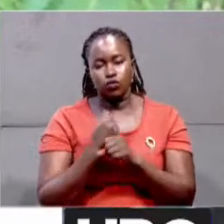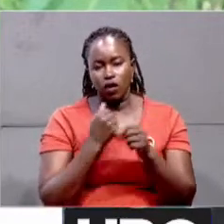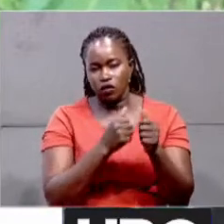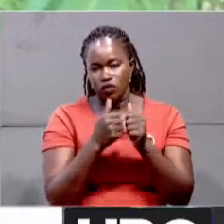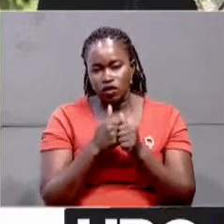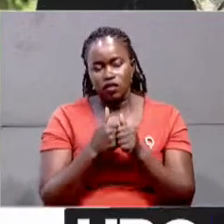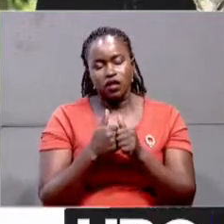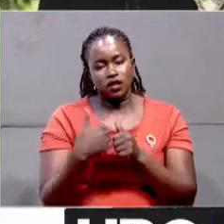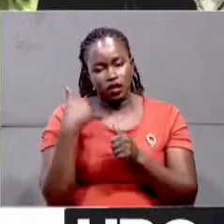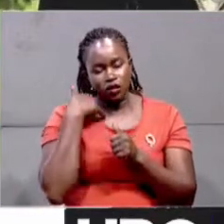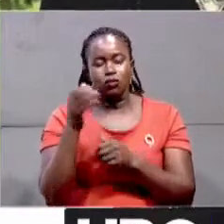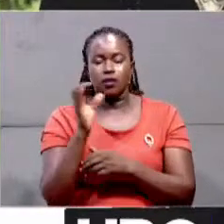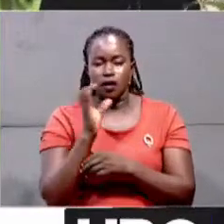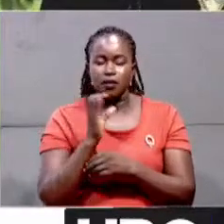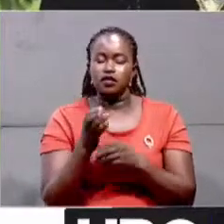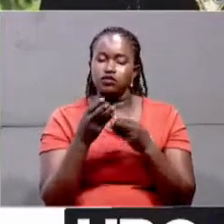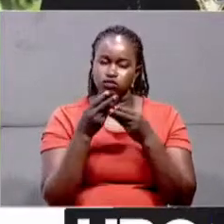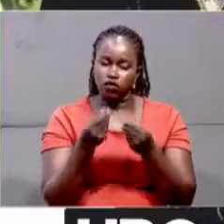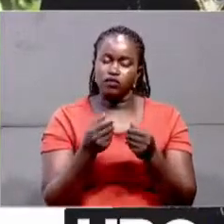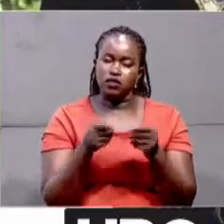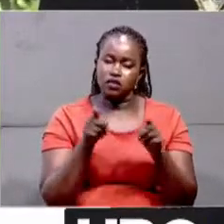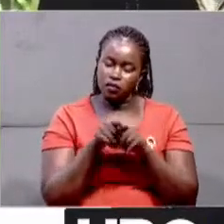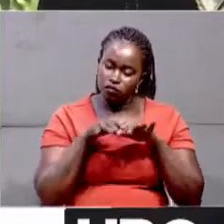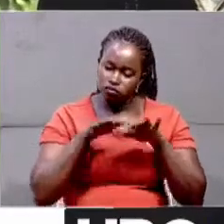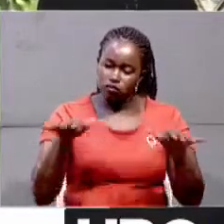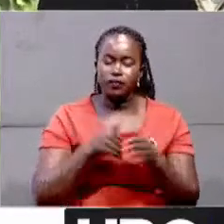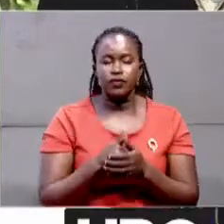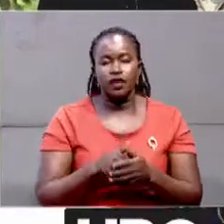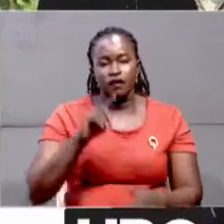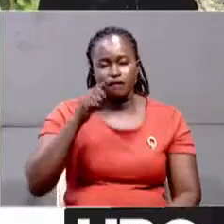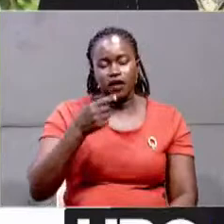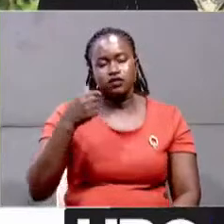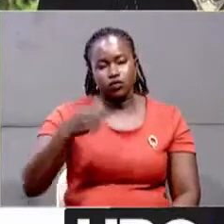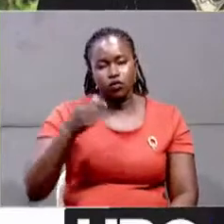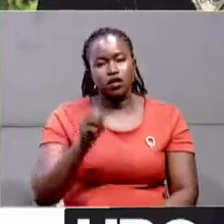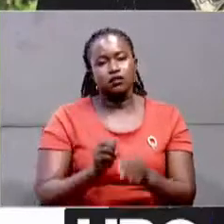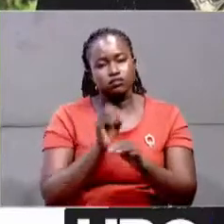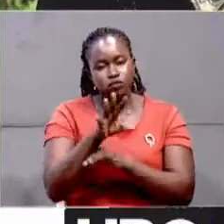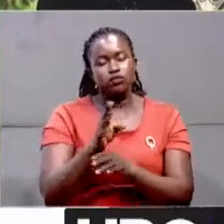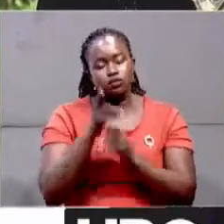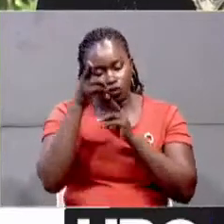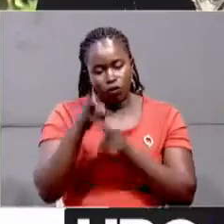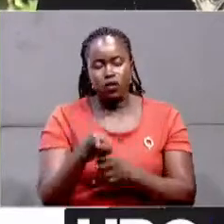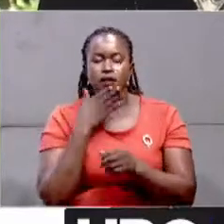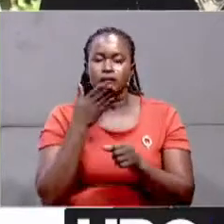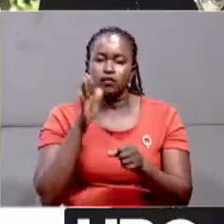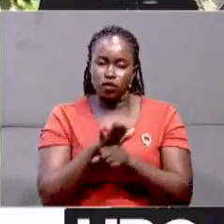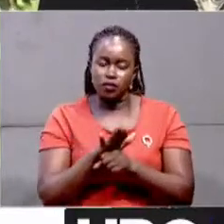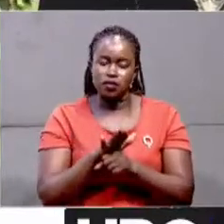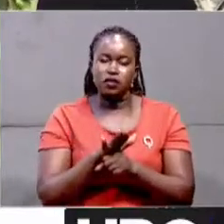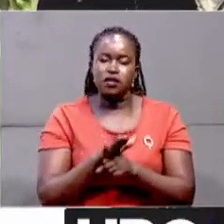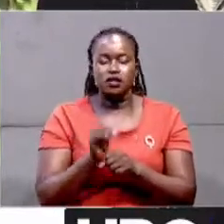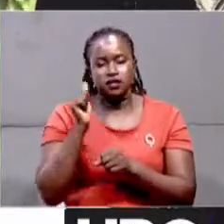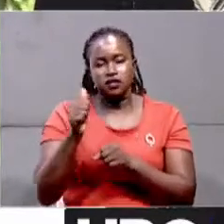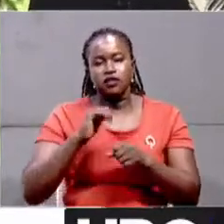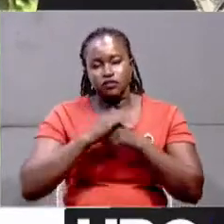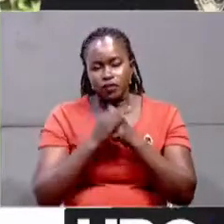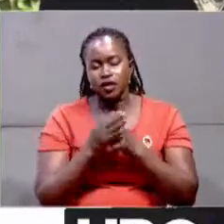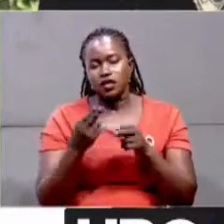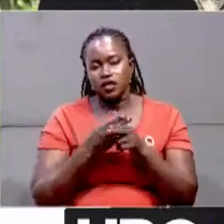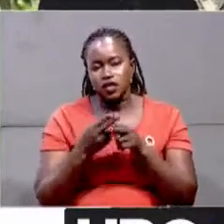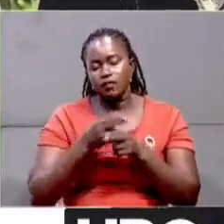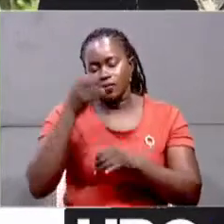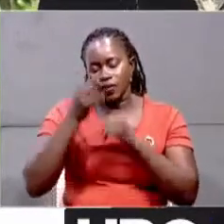roll this one out. It was his first quarterly broadcast as to honor his promise that he made towards the end